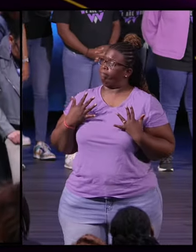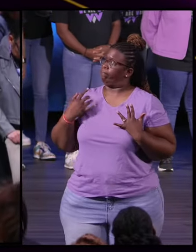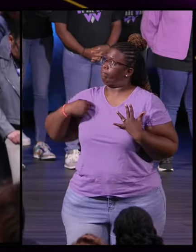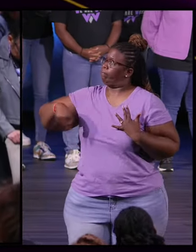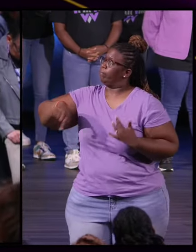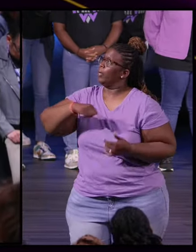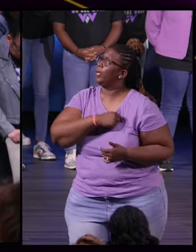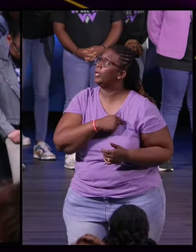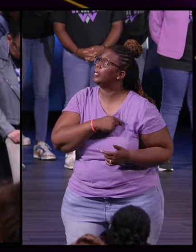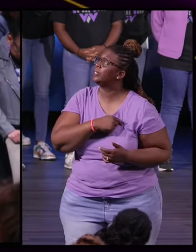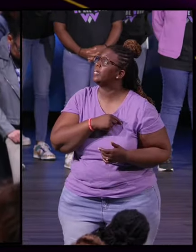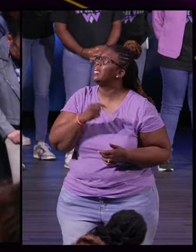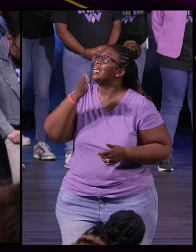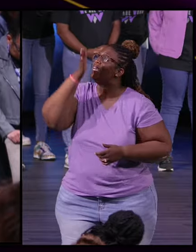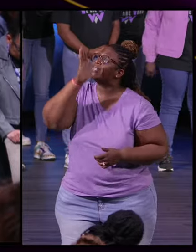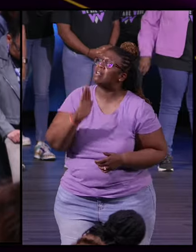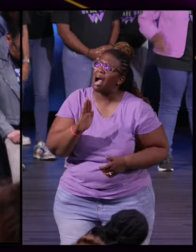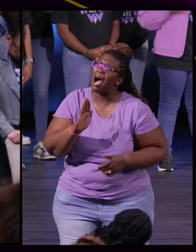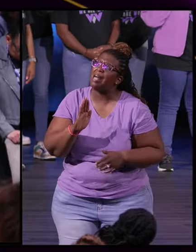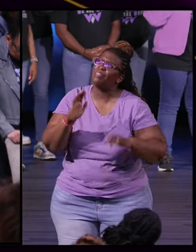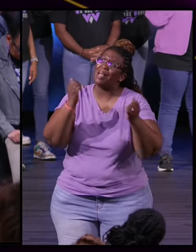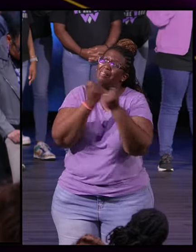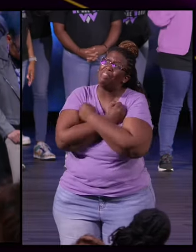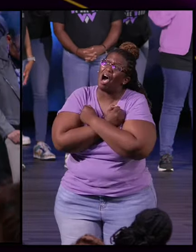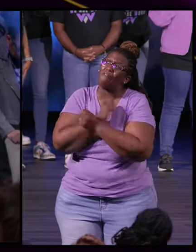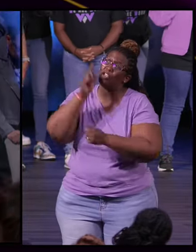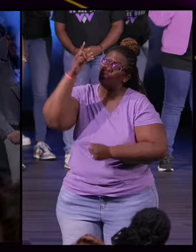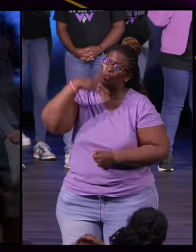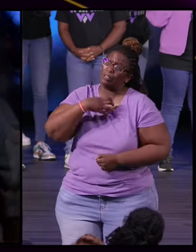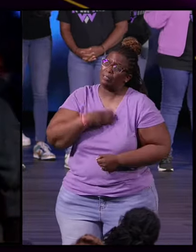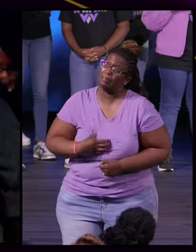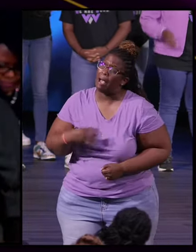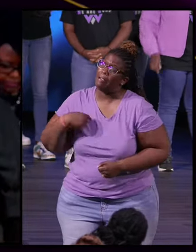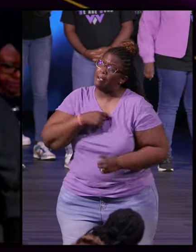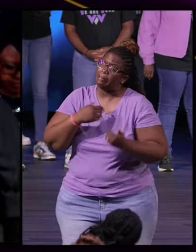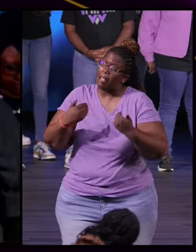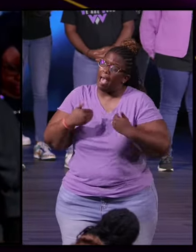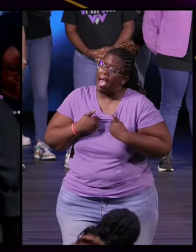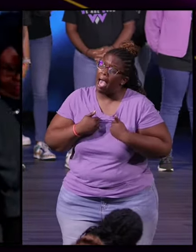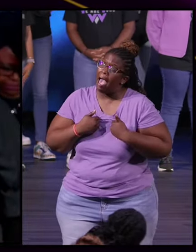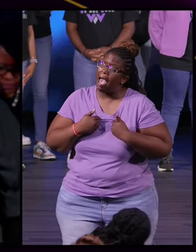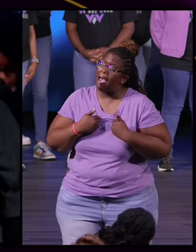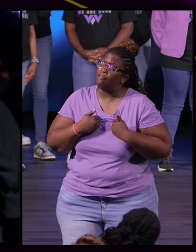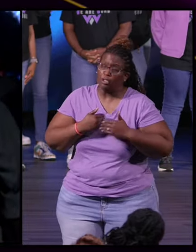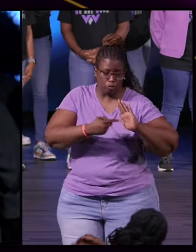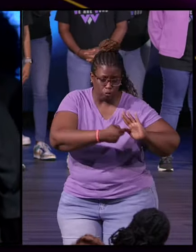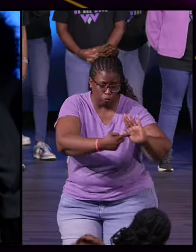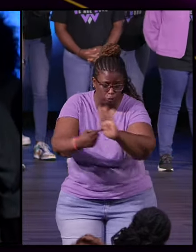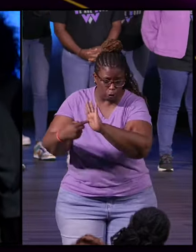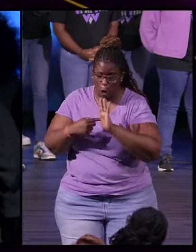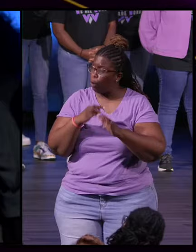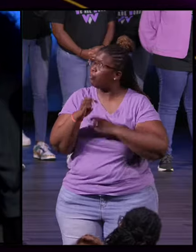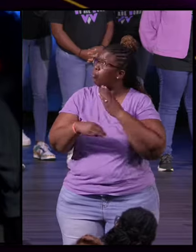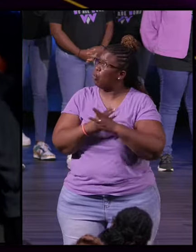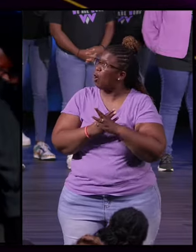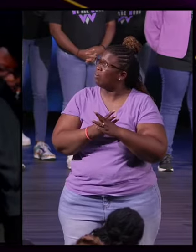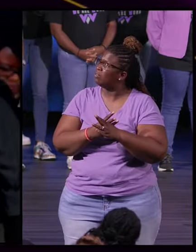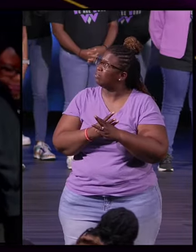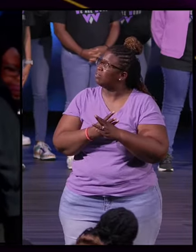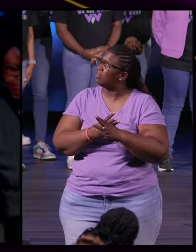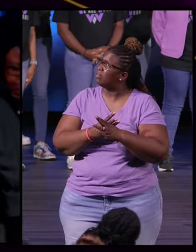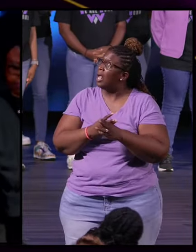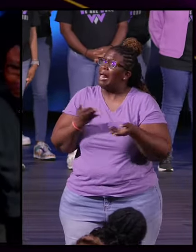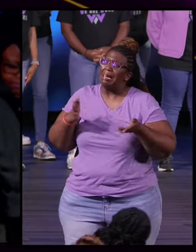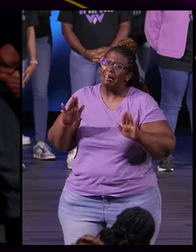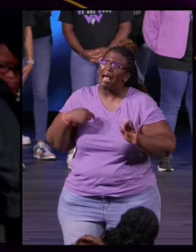the unconditional love that you desire for us to have in the earth today, God. That we will